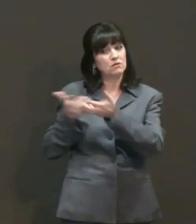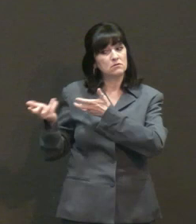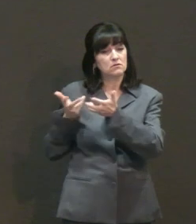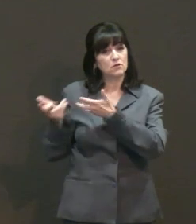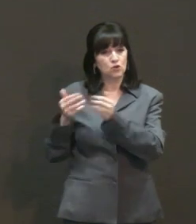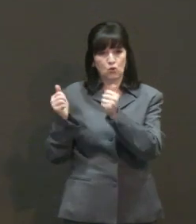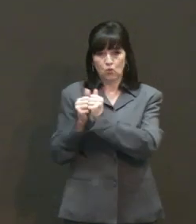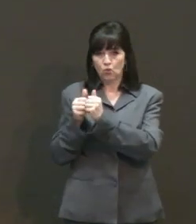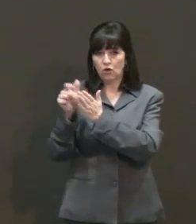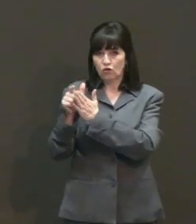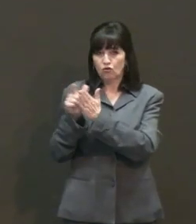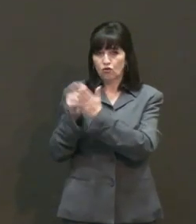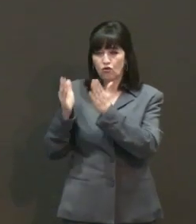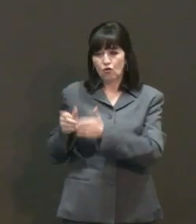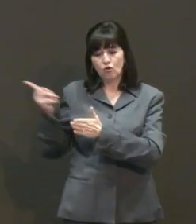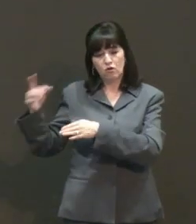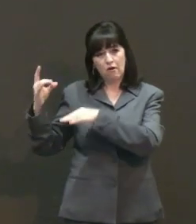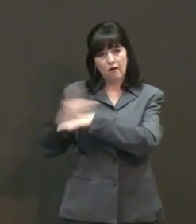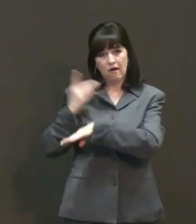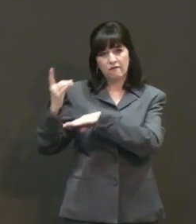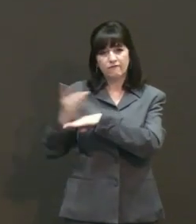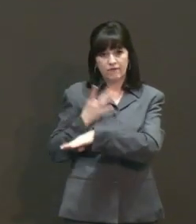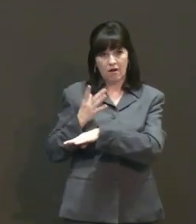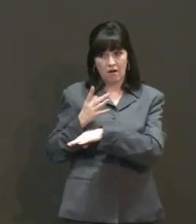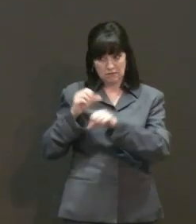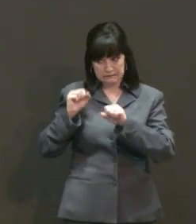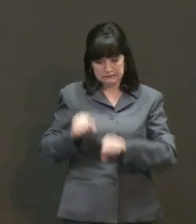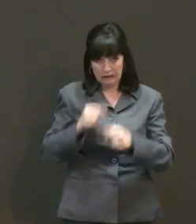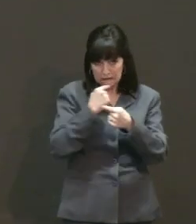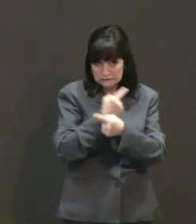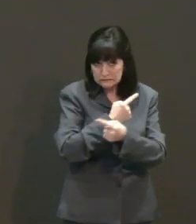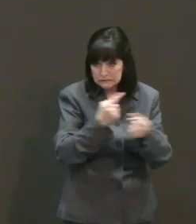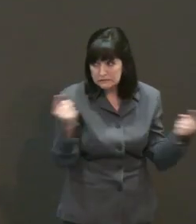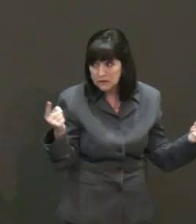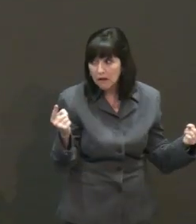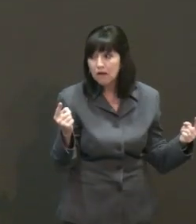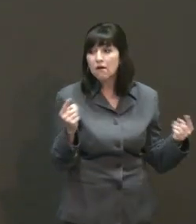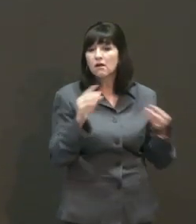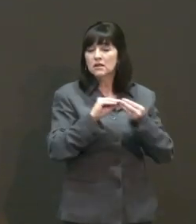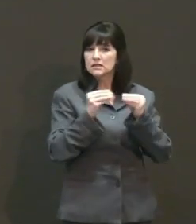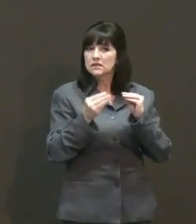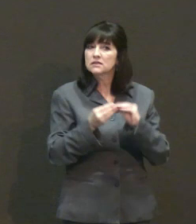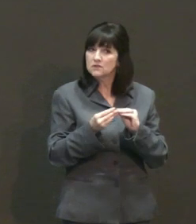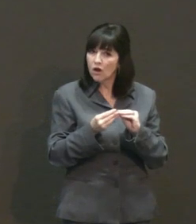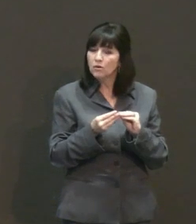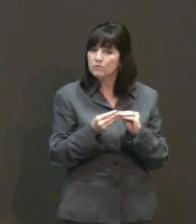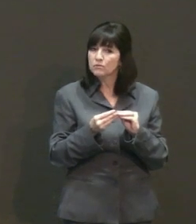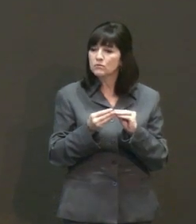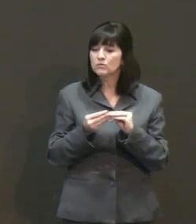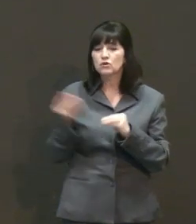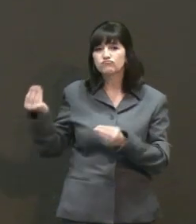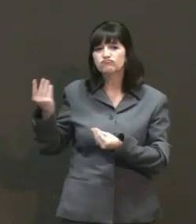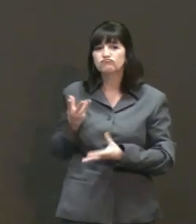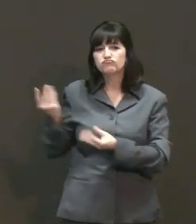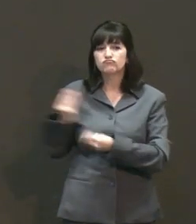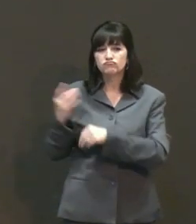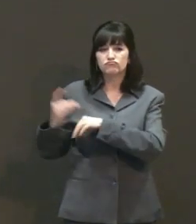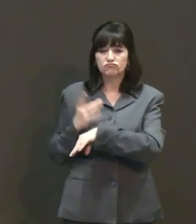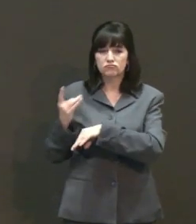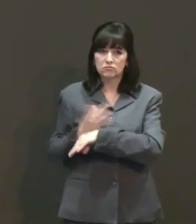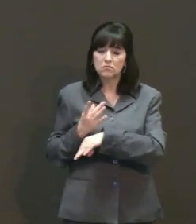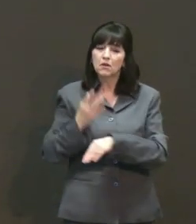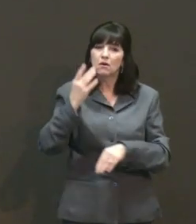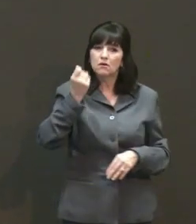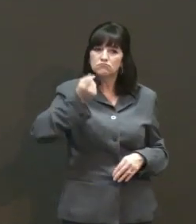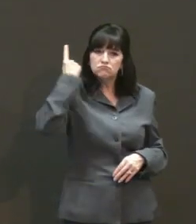without violating the law. But as the governor said, it is really important to us to be as transparent as possible. We want to get